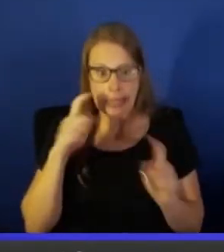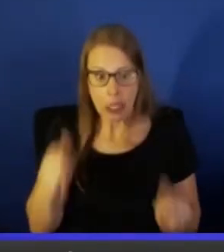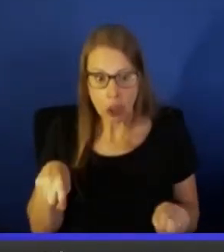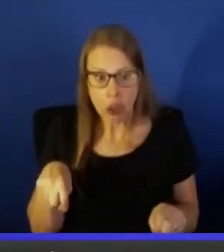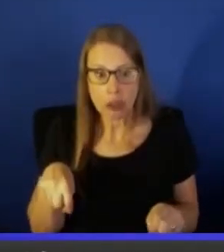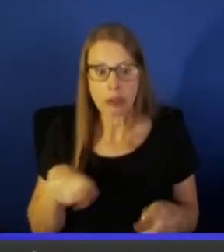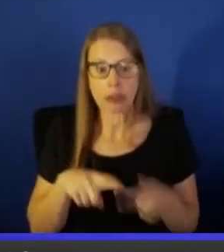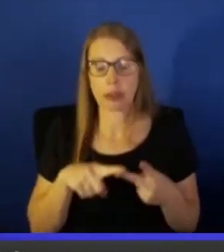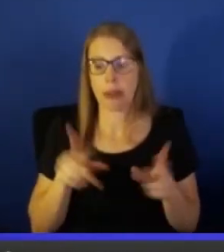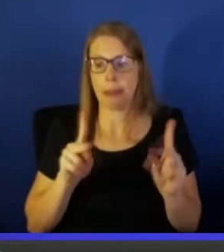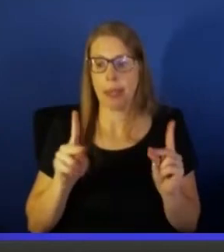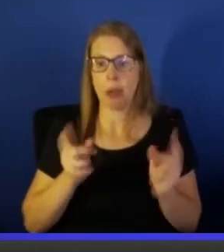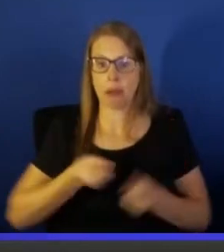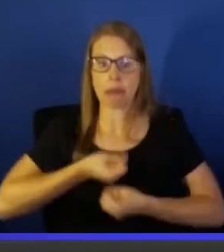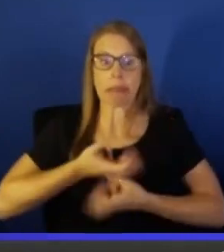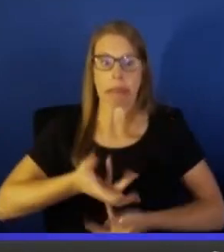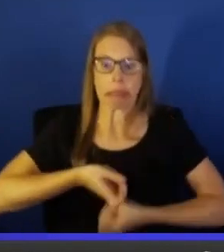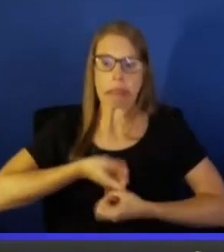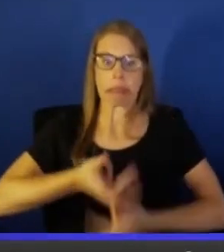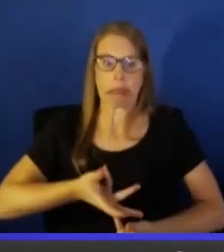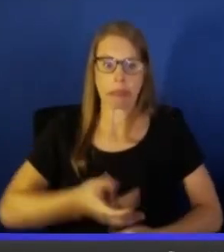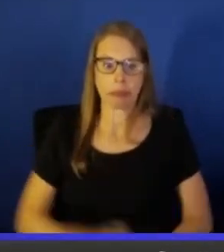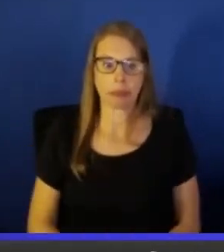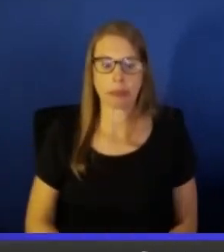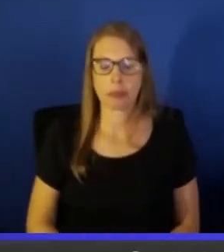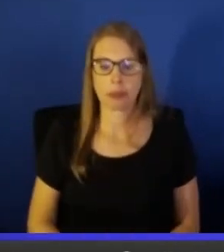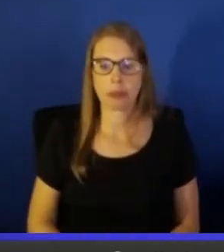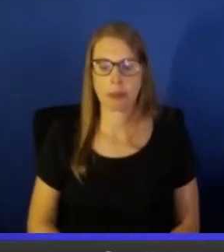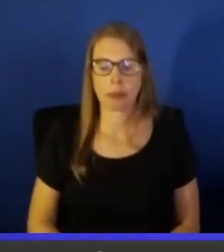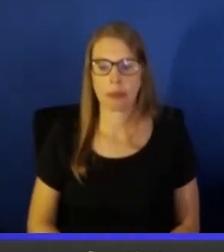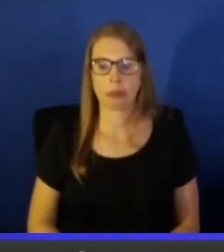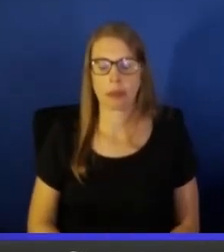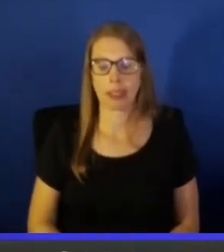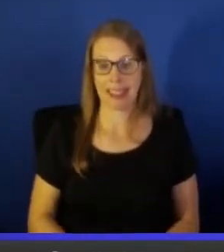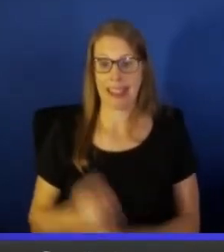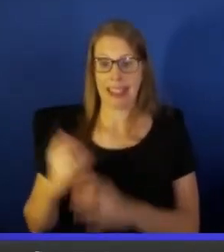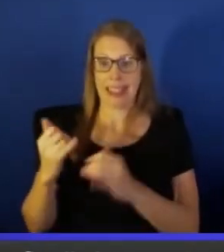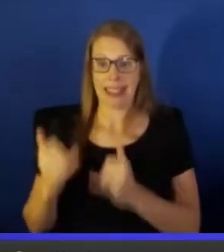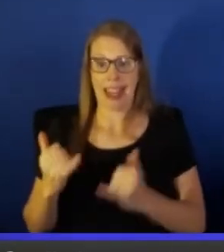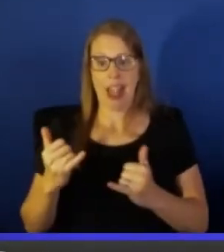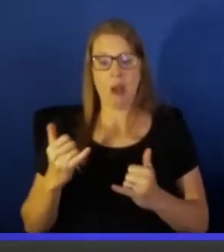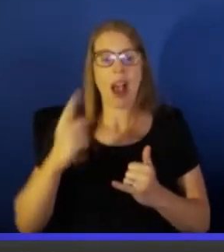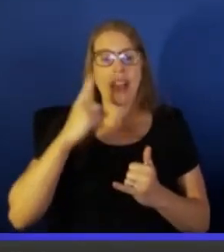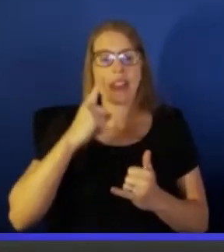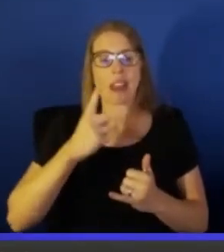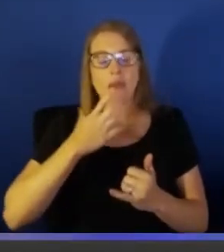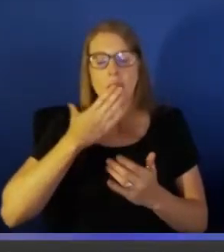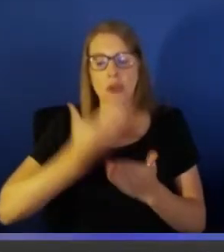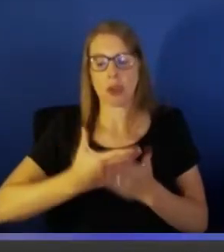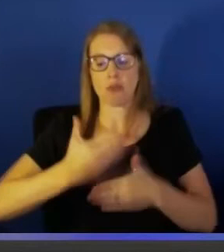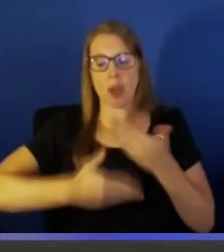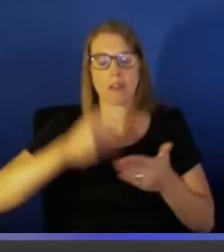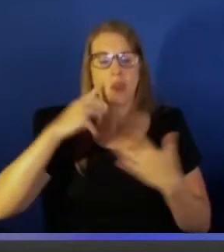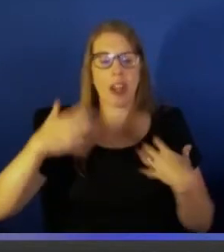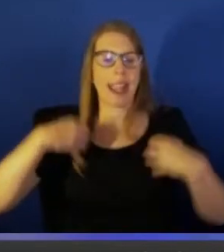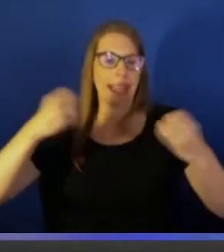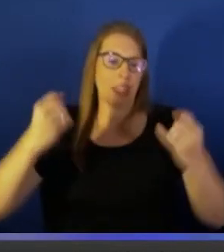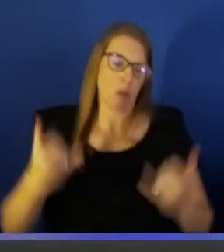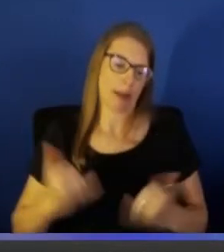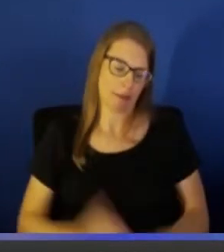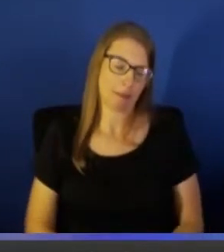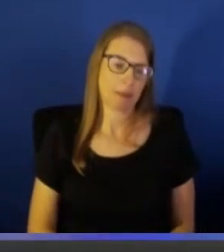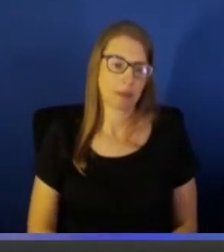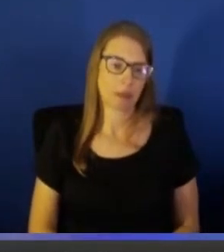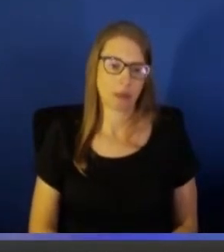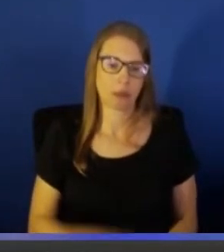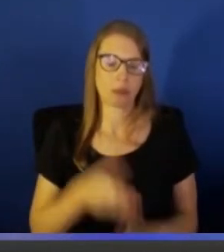vent, and I think that we are on a real process for healing right now. Well said. Before we get out, just